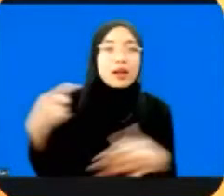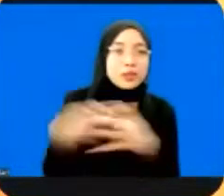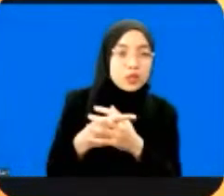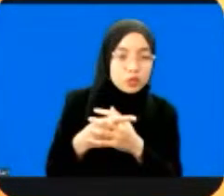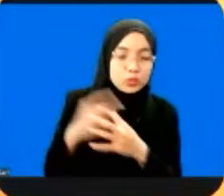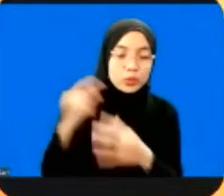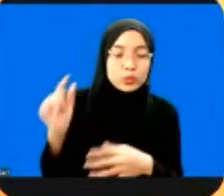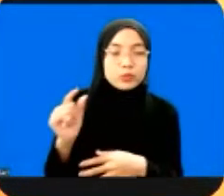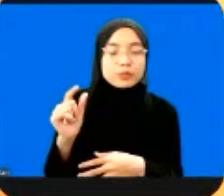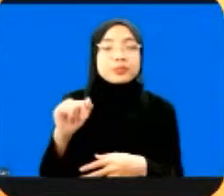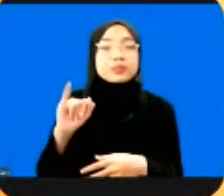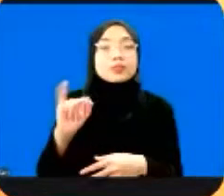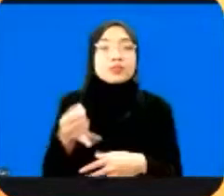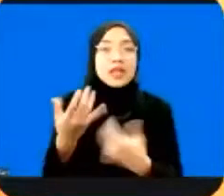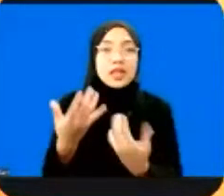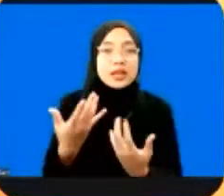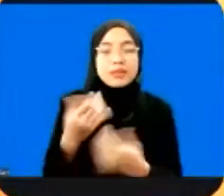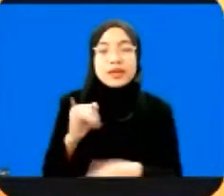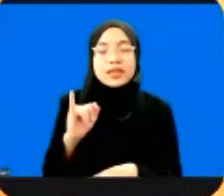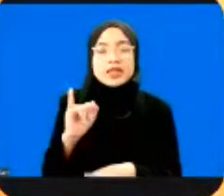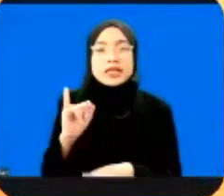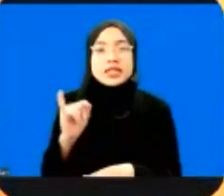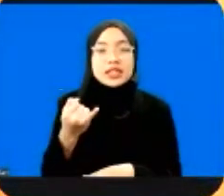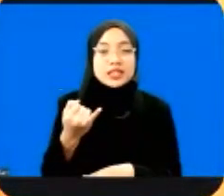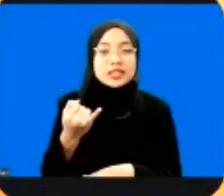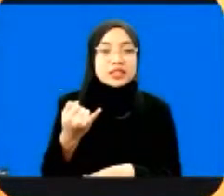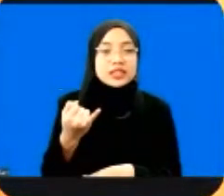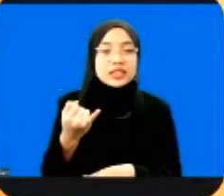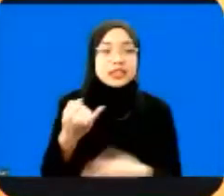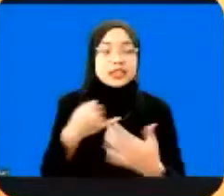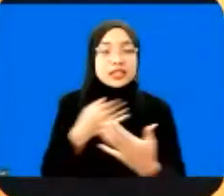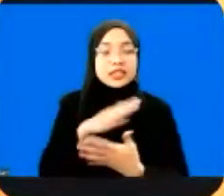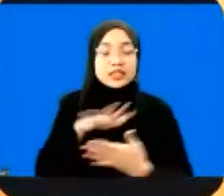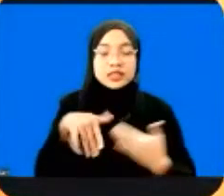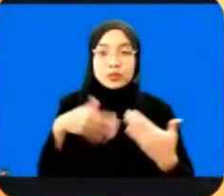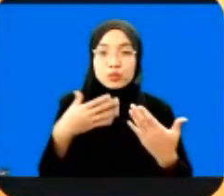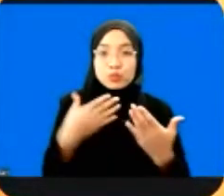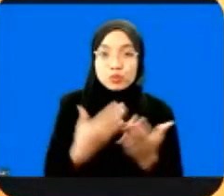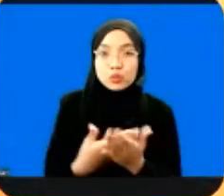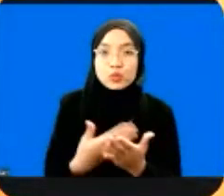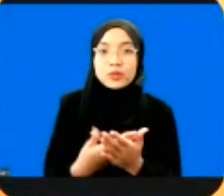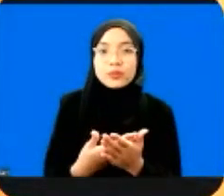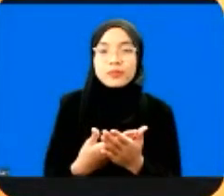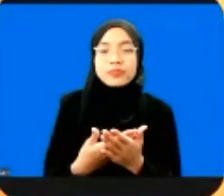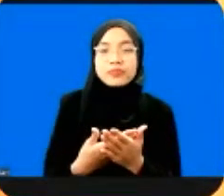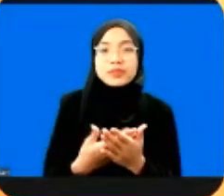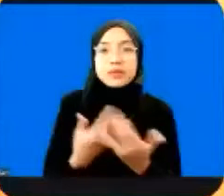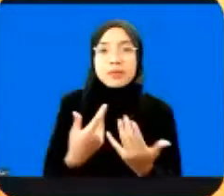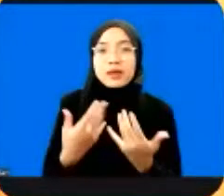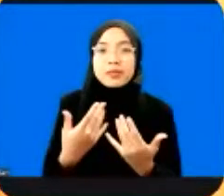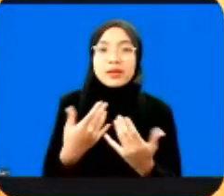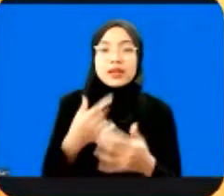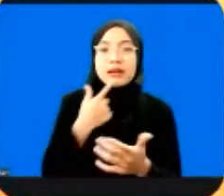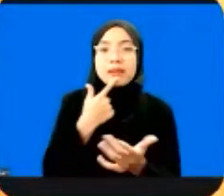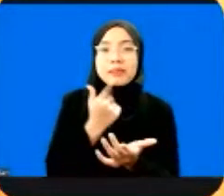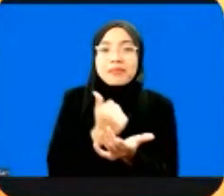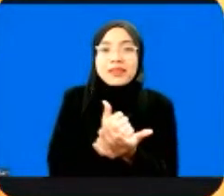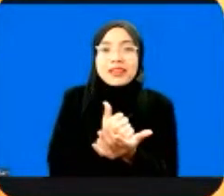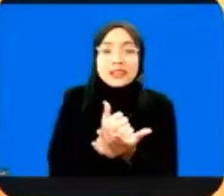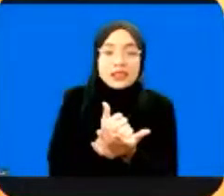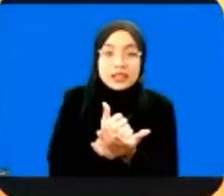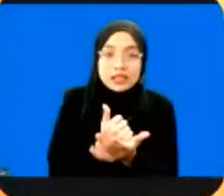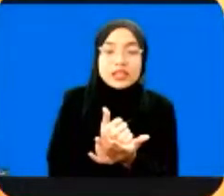disproportionate, and that is, the urgency of the election is exactly the reason why you should not criminally